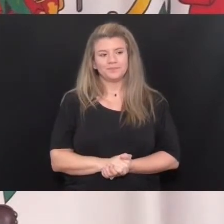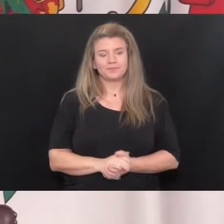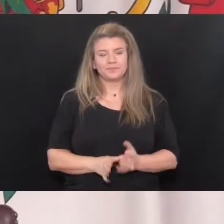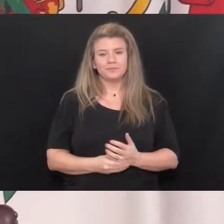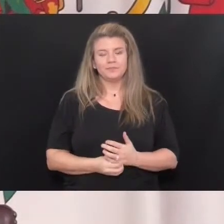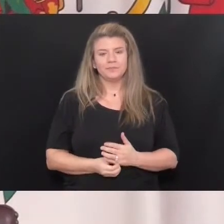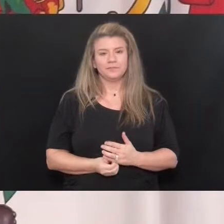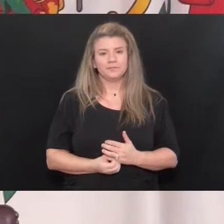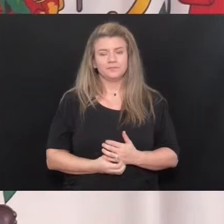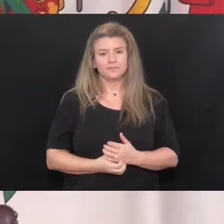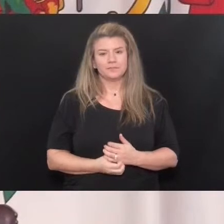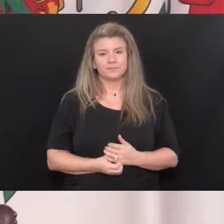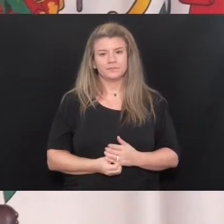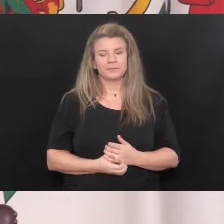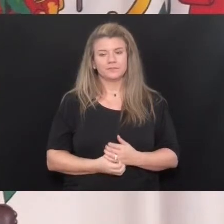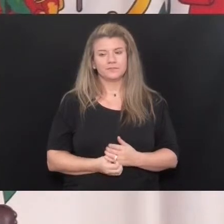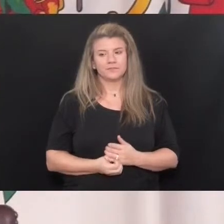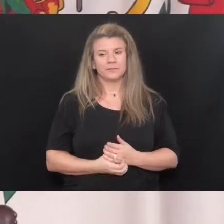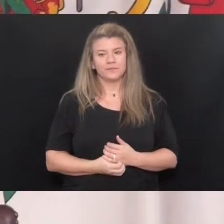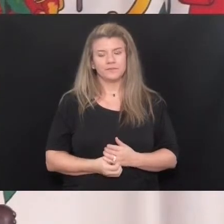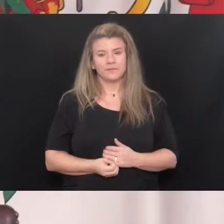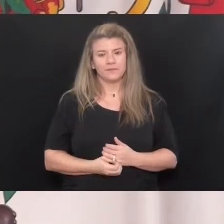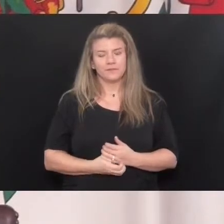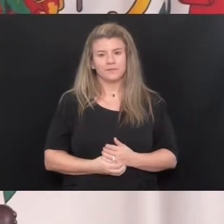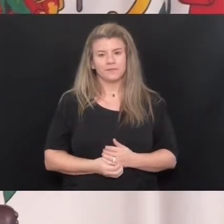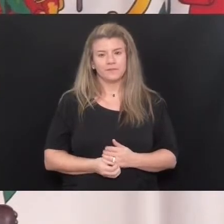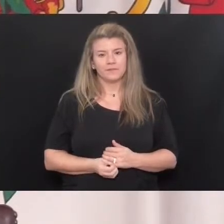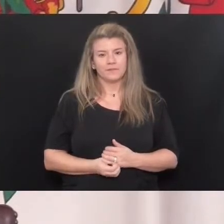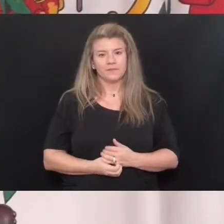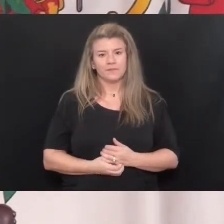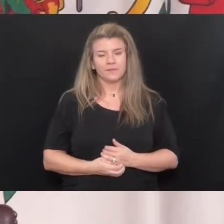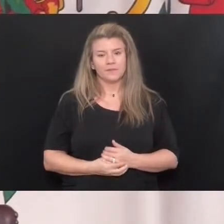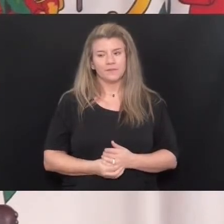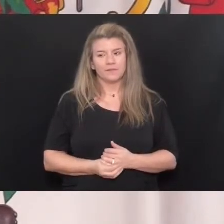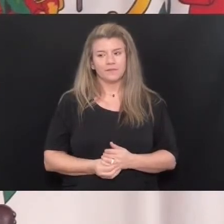Well, you know, I